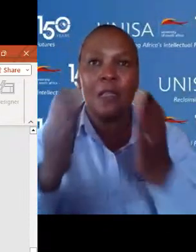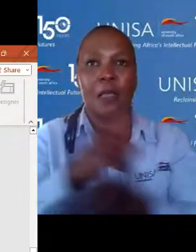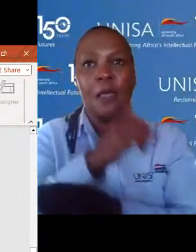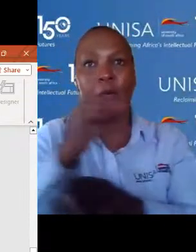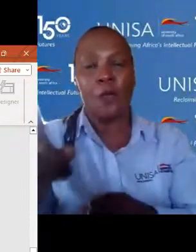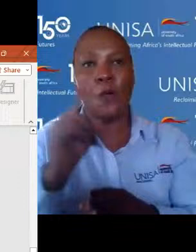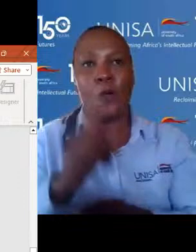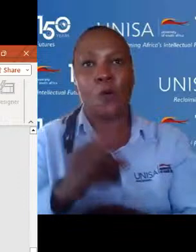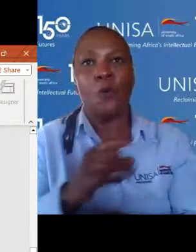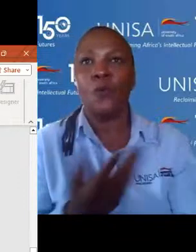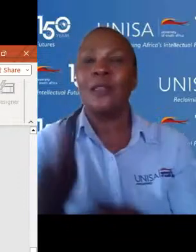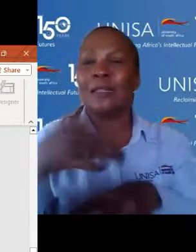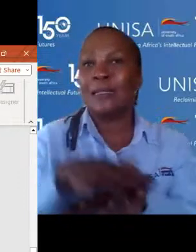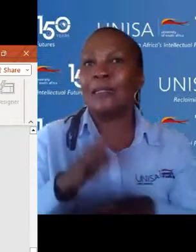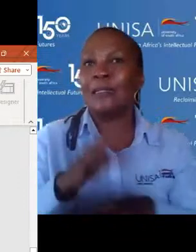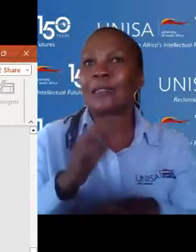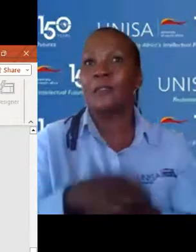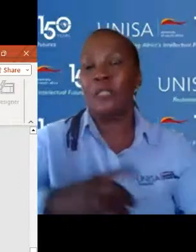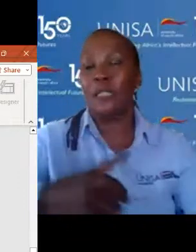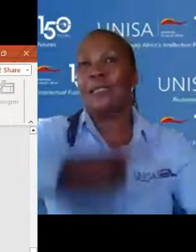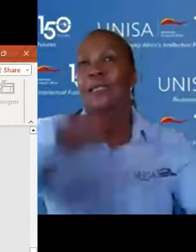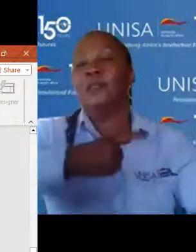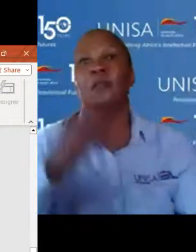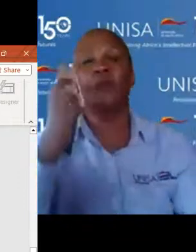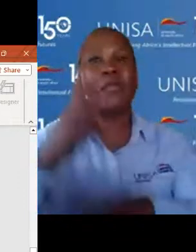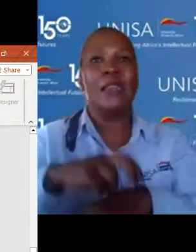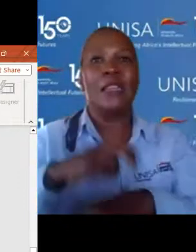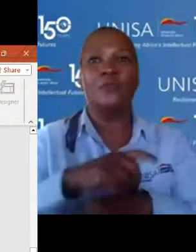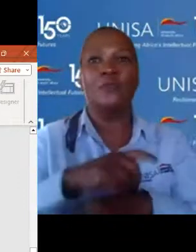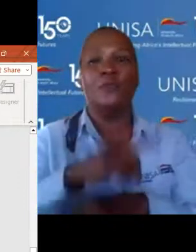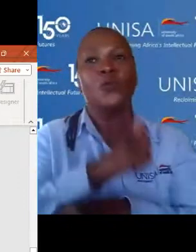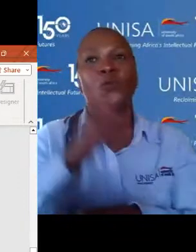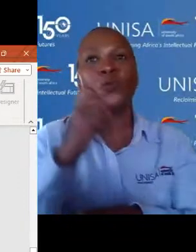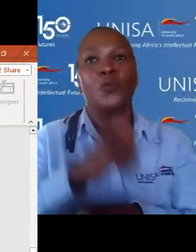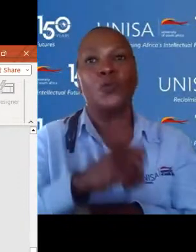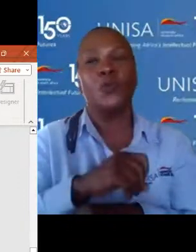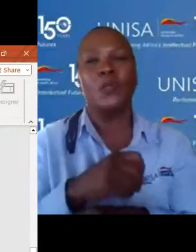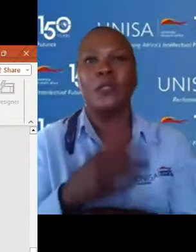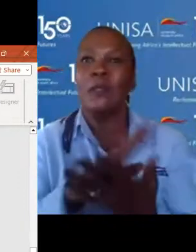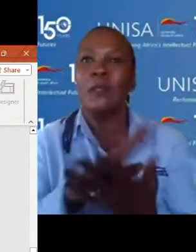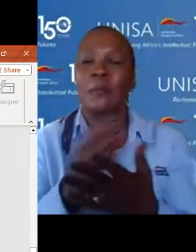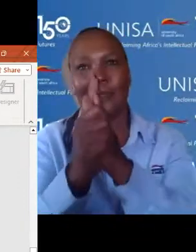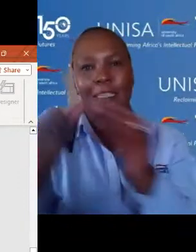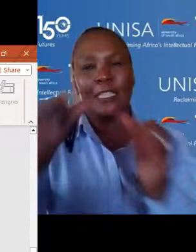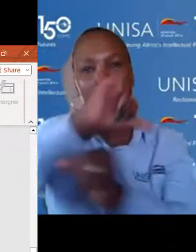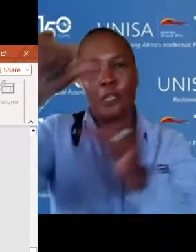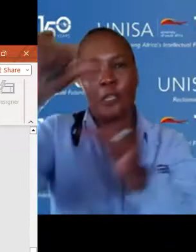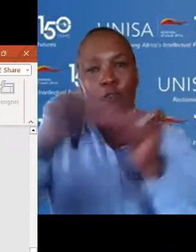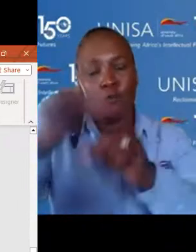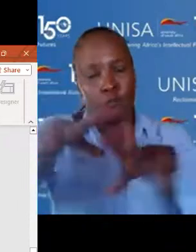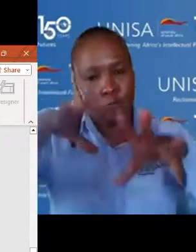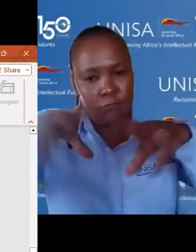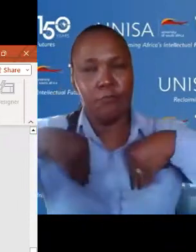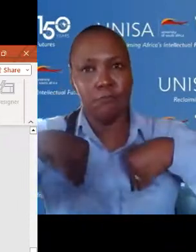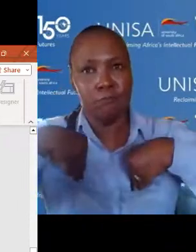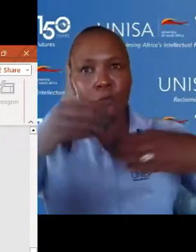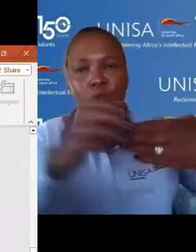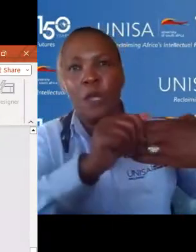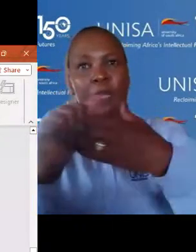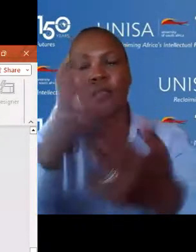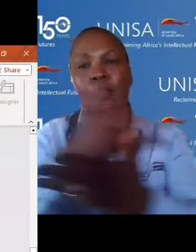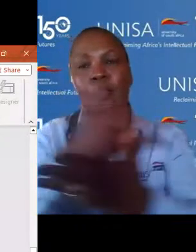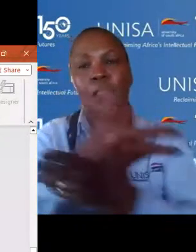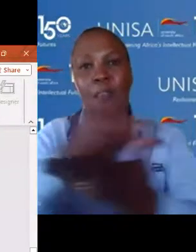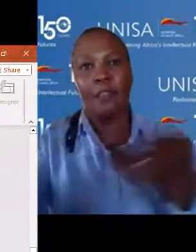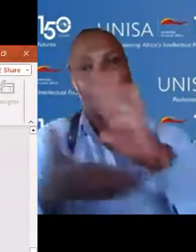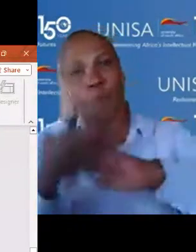should use particular skills, the skills that are socially accepted, to guide them everywhere they go. And that